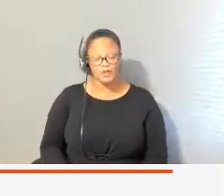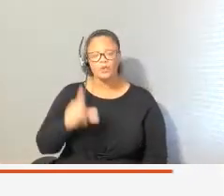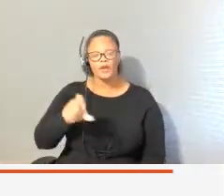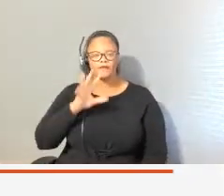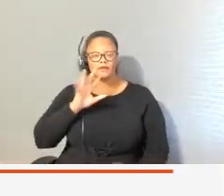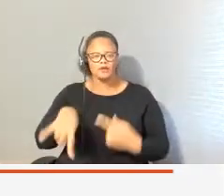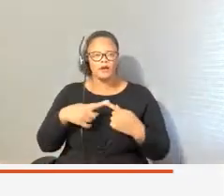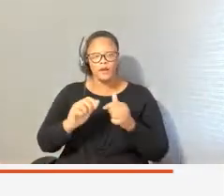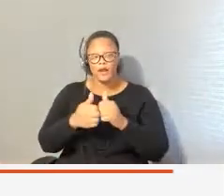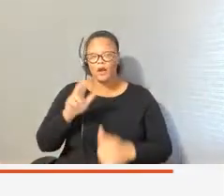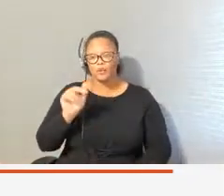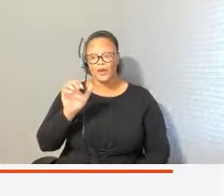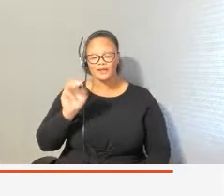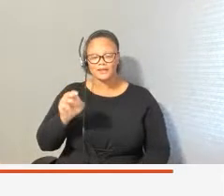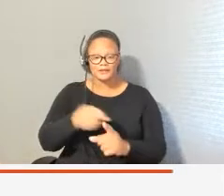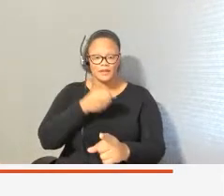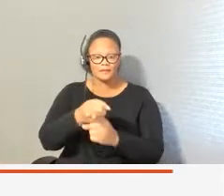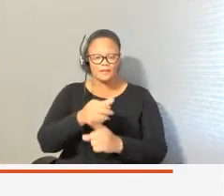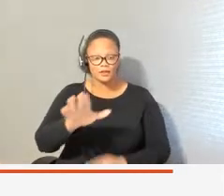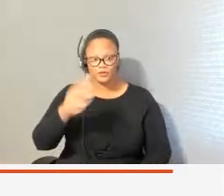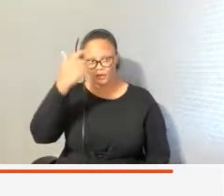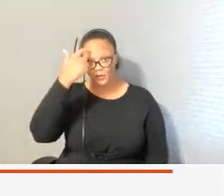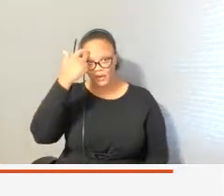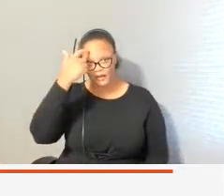impacts the brain. Just think about the thoughts of